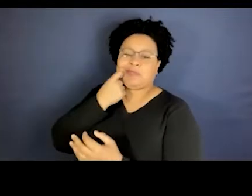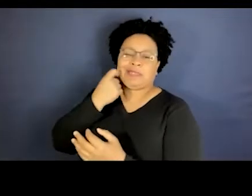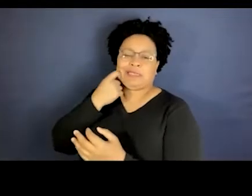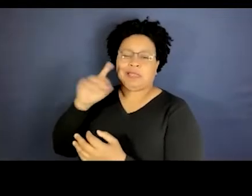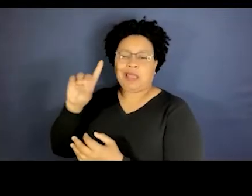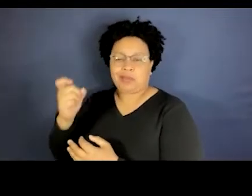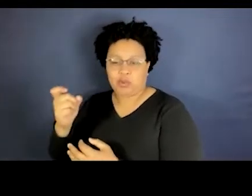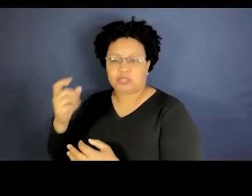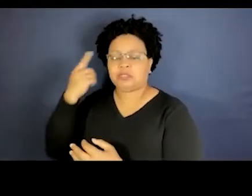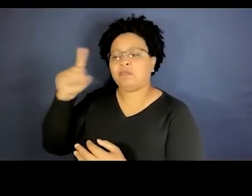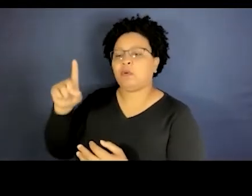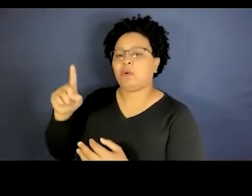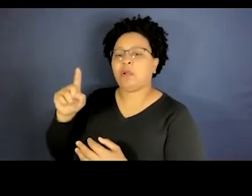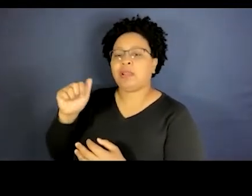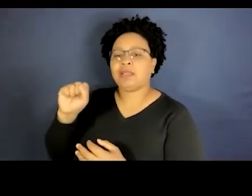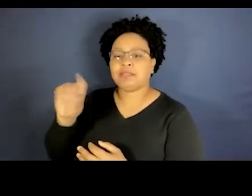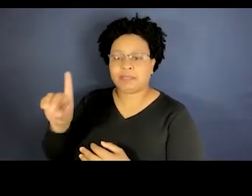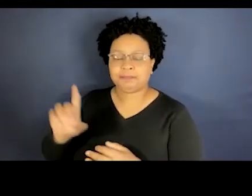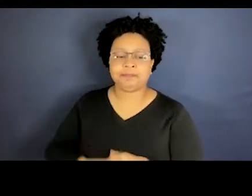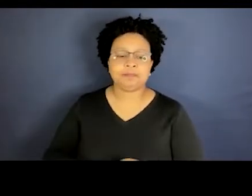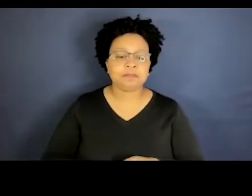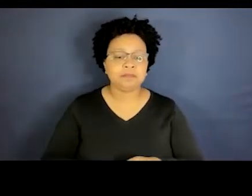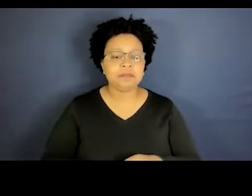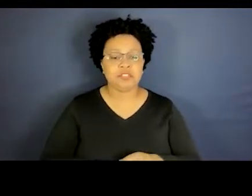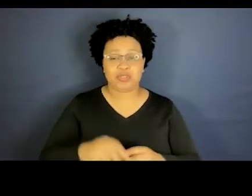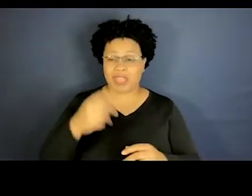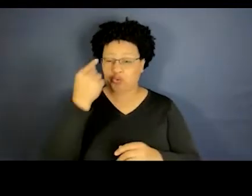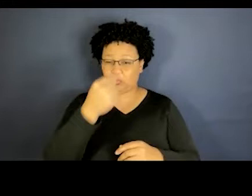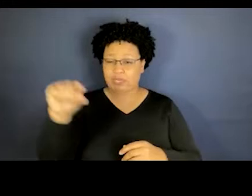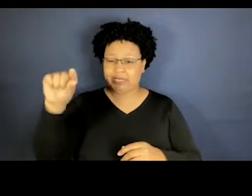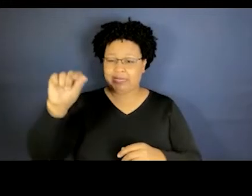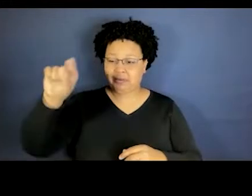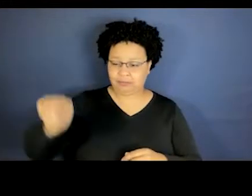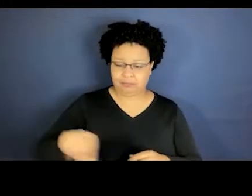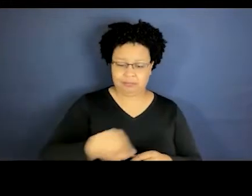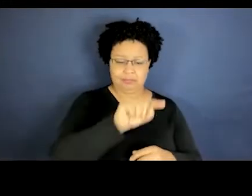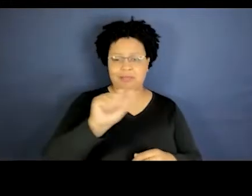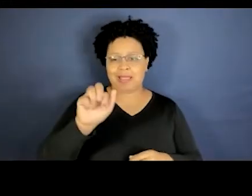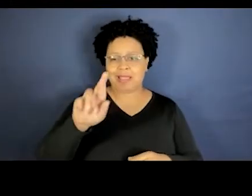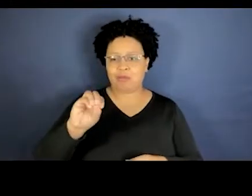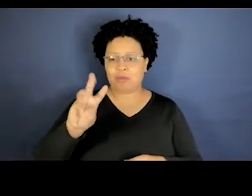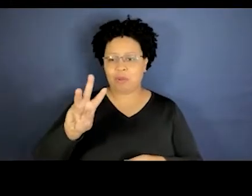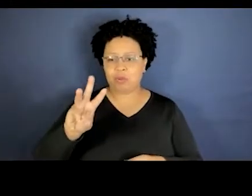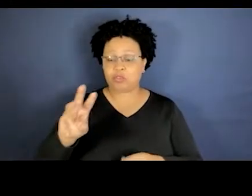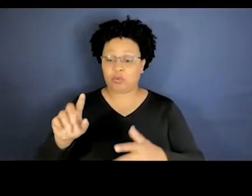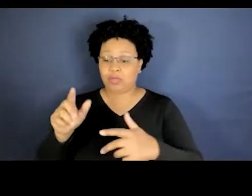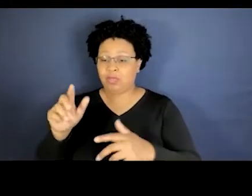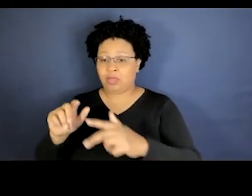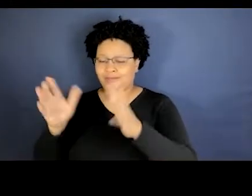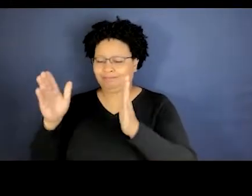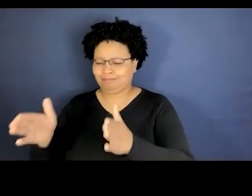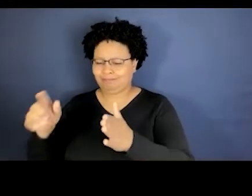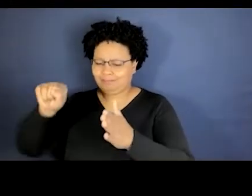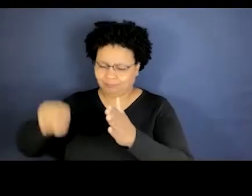So this last arrow, this green arrow on the bottom here, how it swoops from stage 3 to stage 1, is not